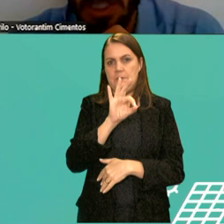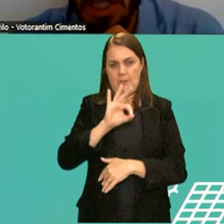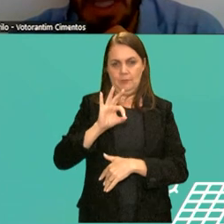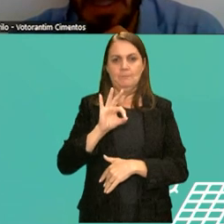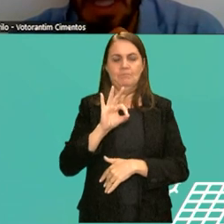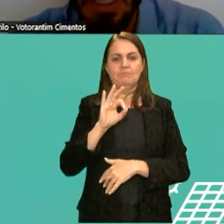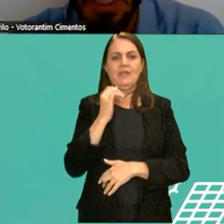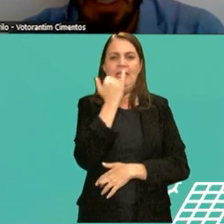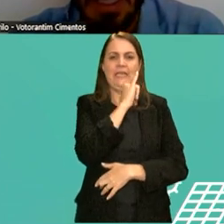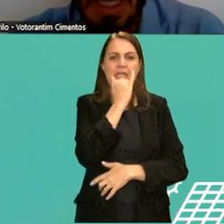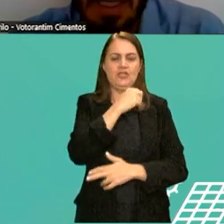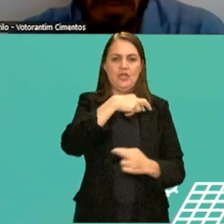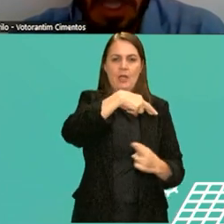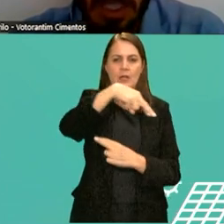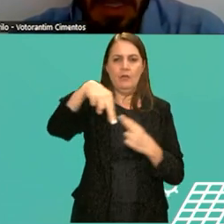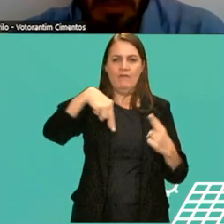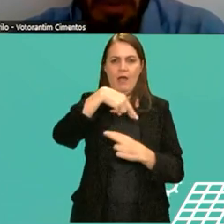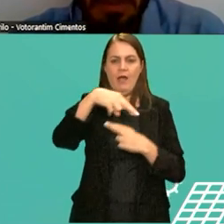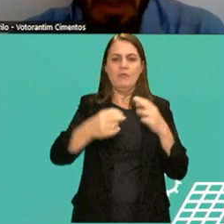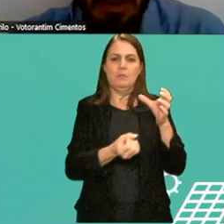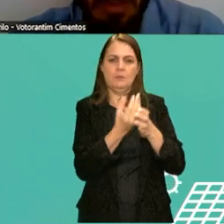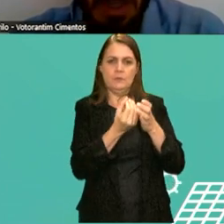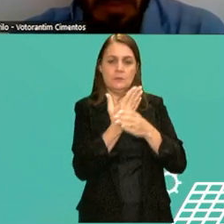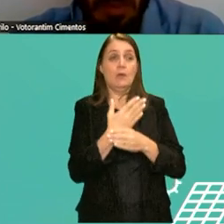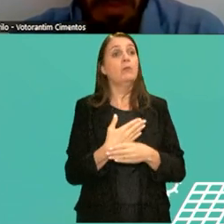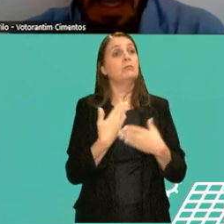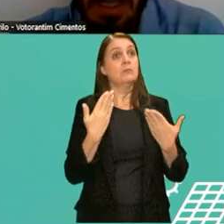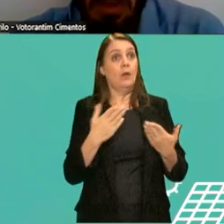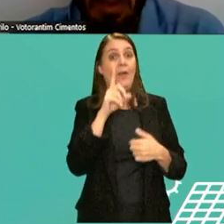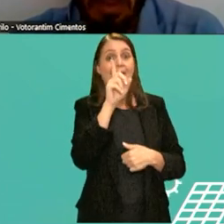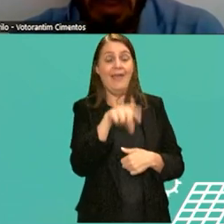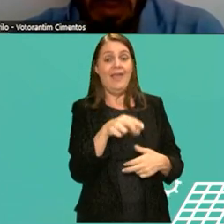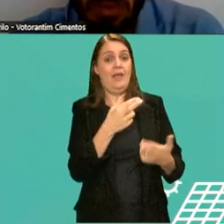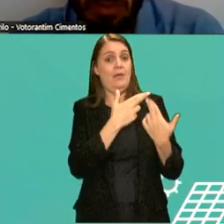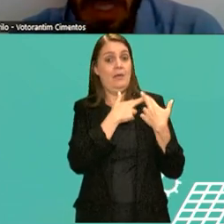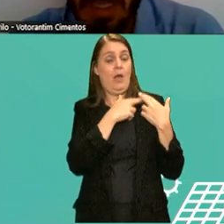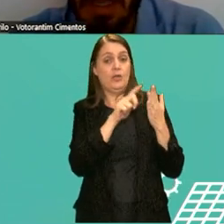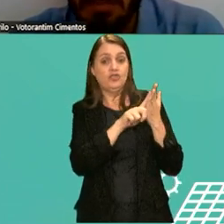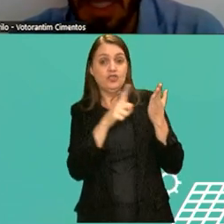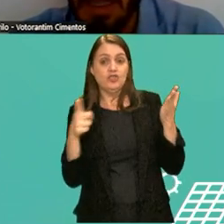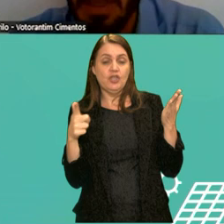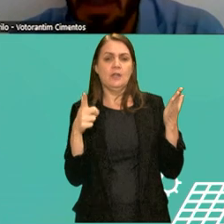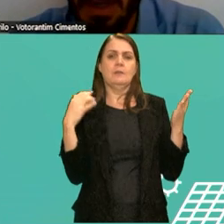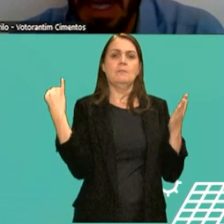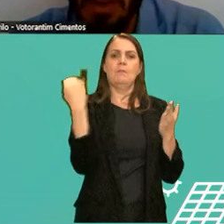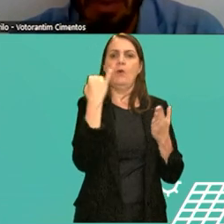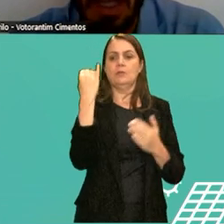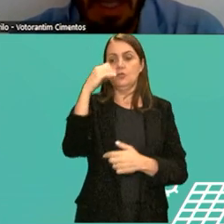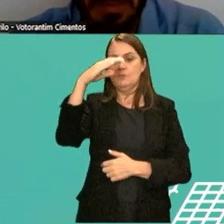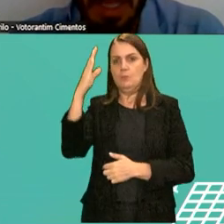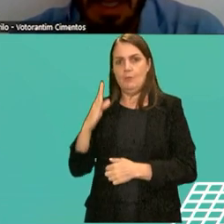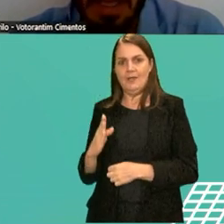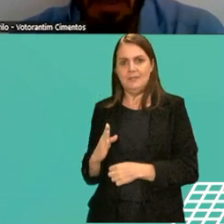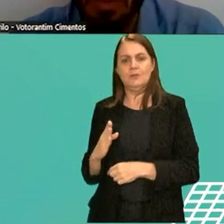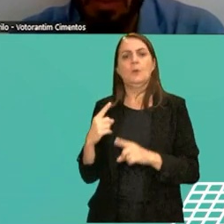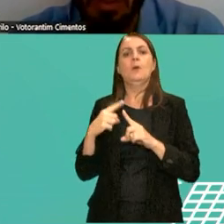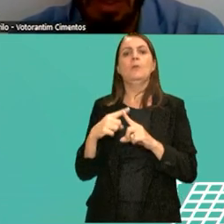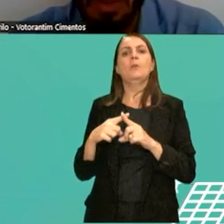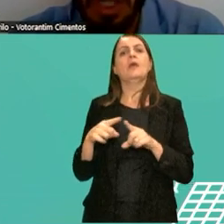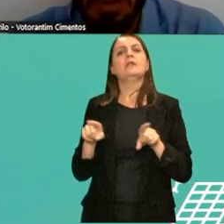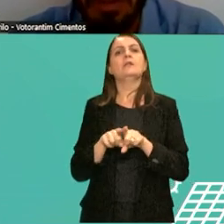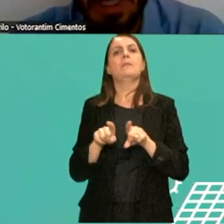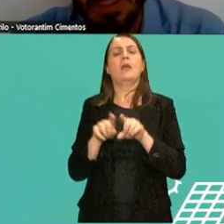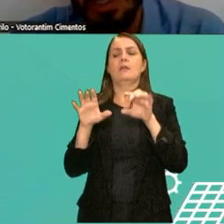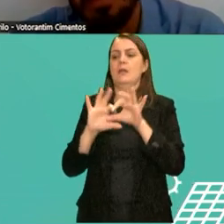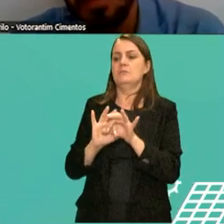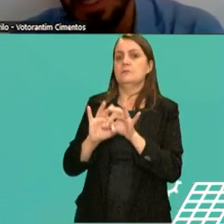around 30%. And in this renewable production, and we are also